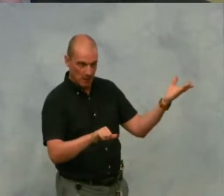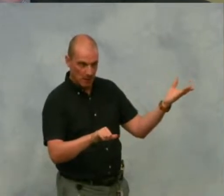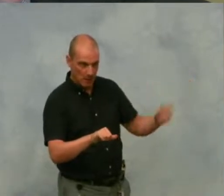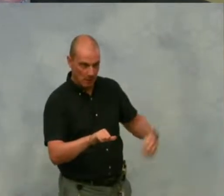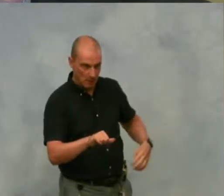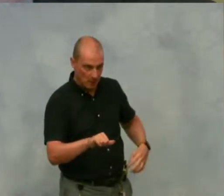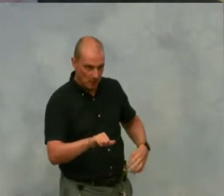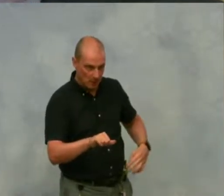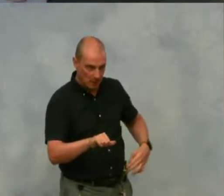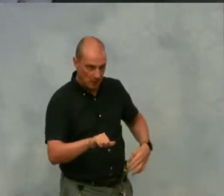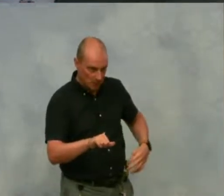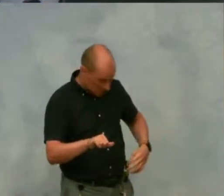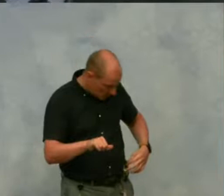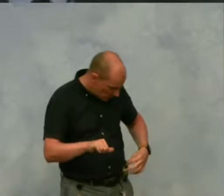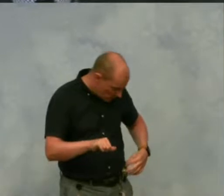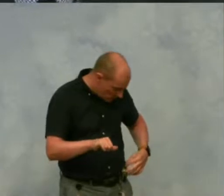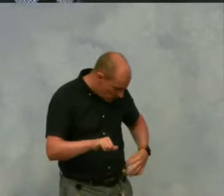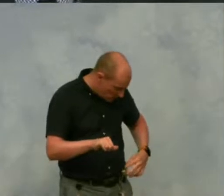case.